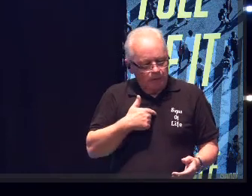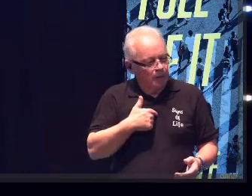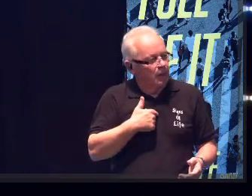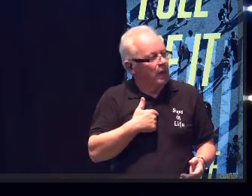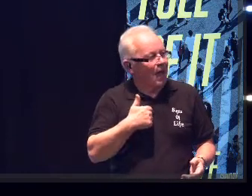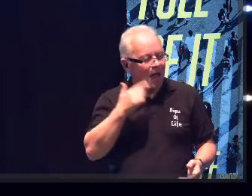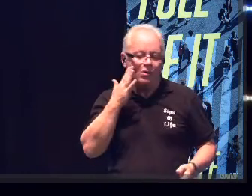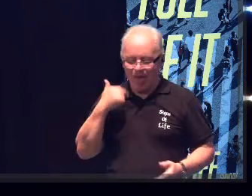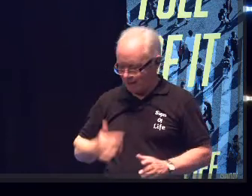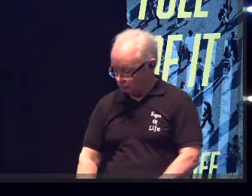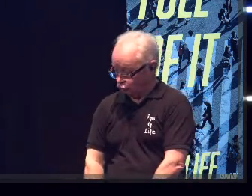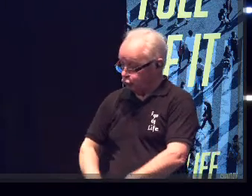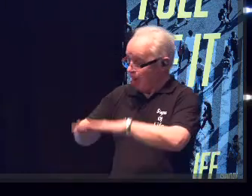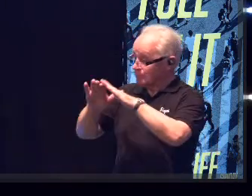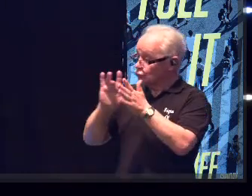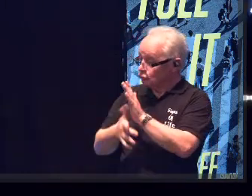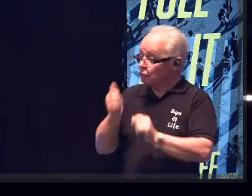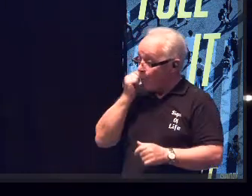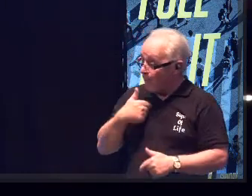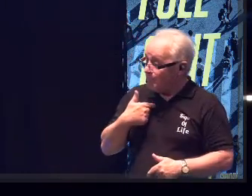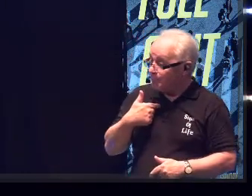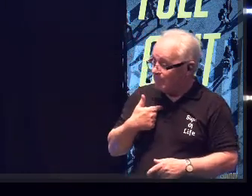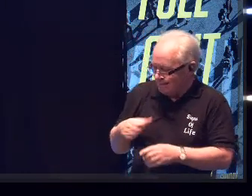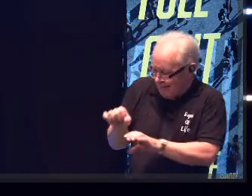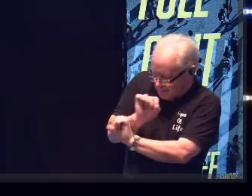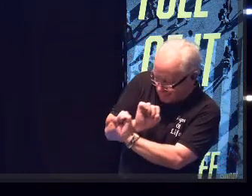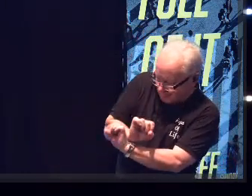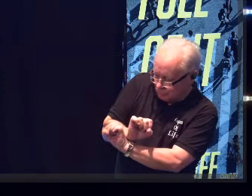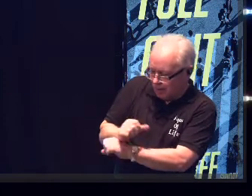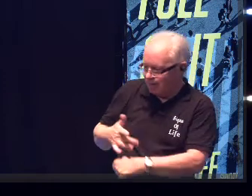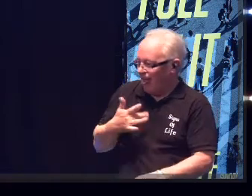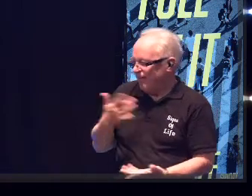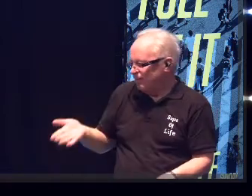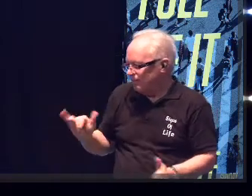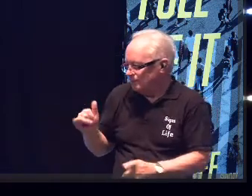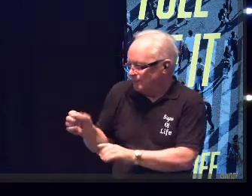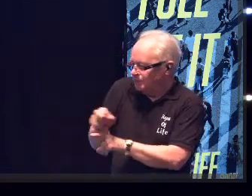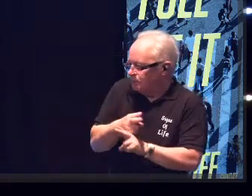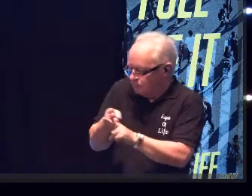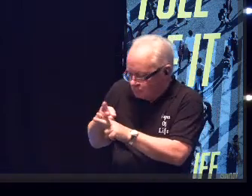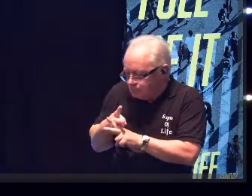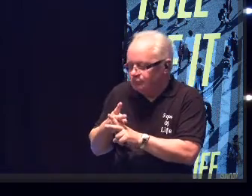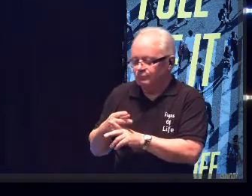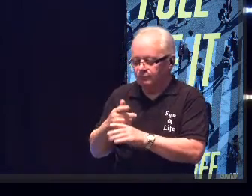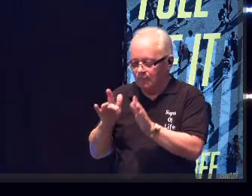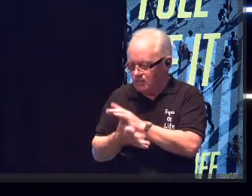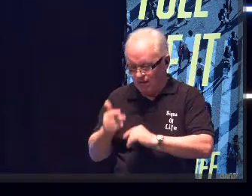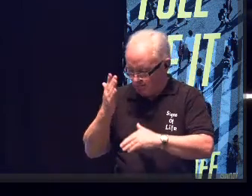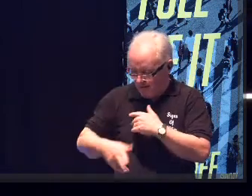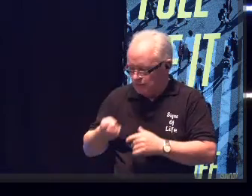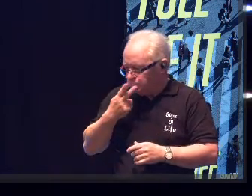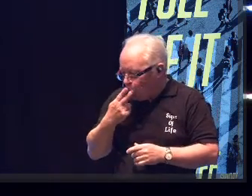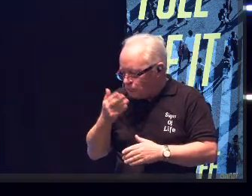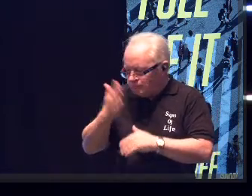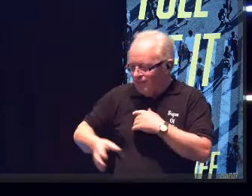I grew up in a Christian home, lived in a sheltered life to a certain degree. Never smoked, never drank,